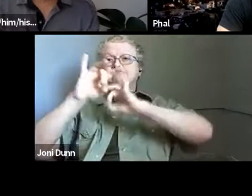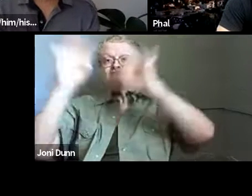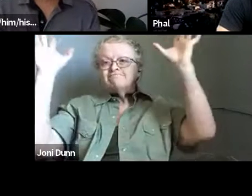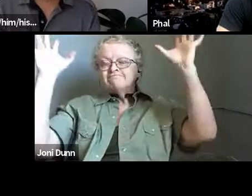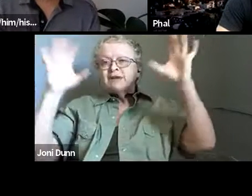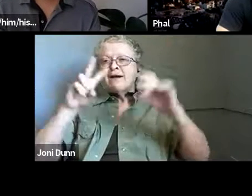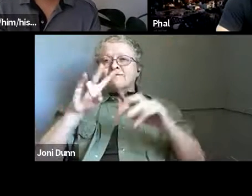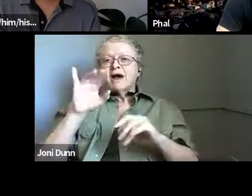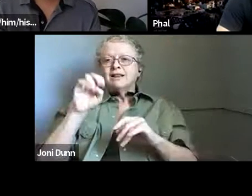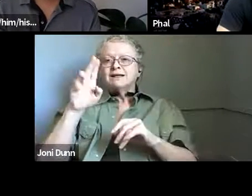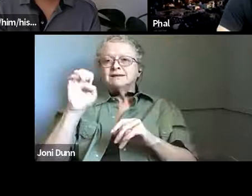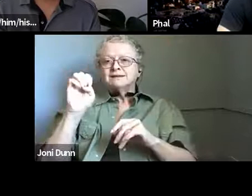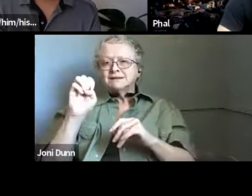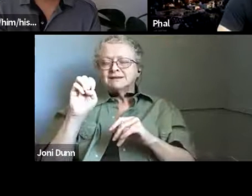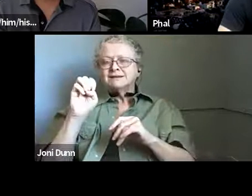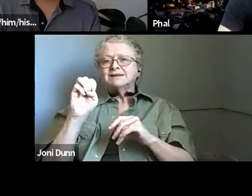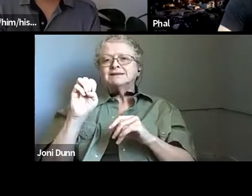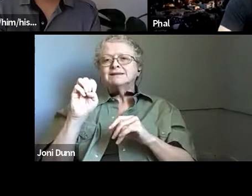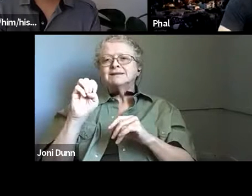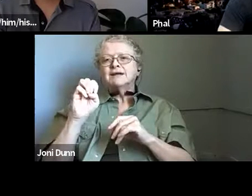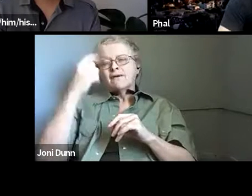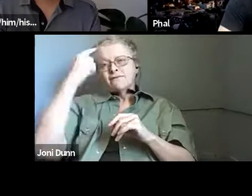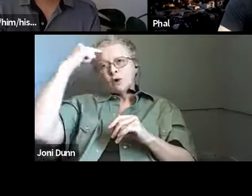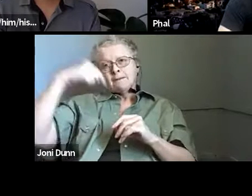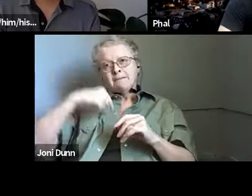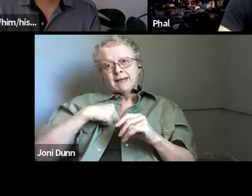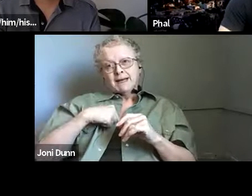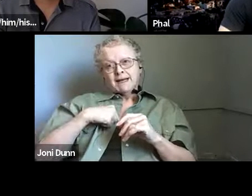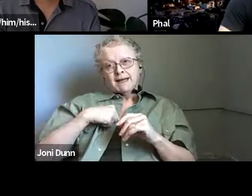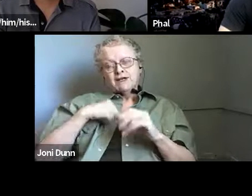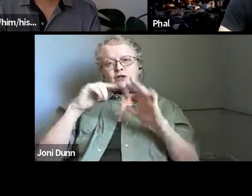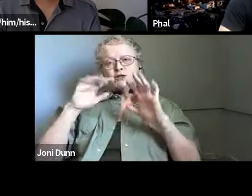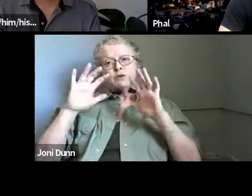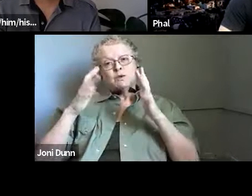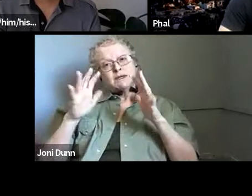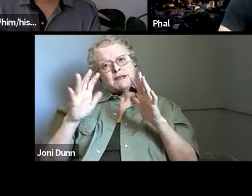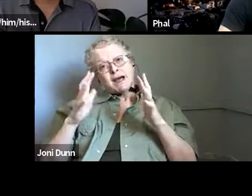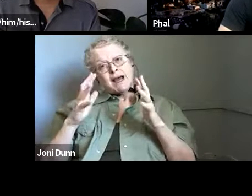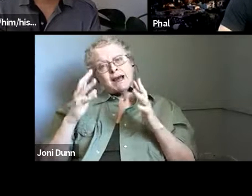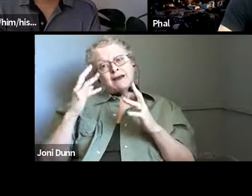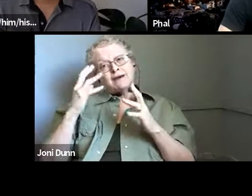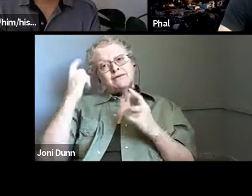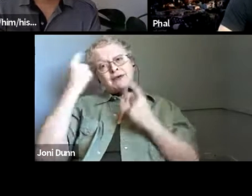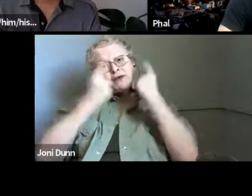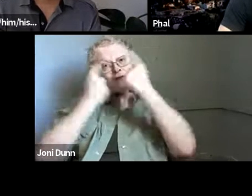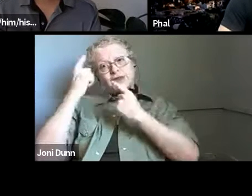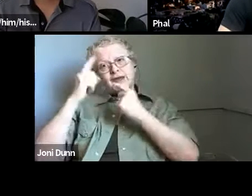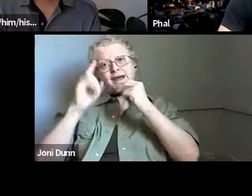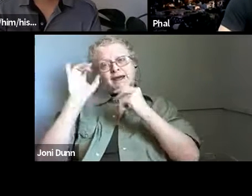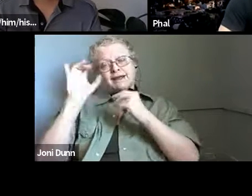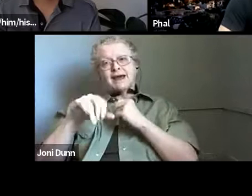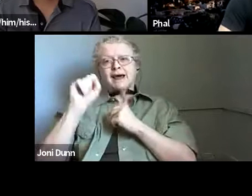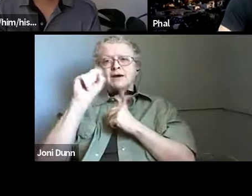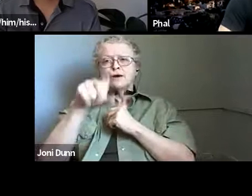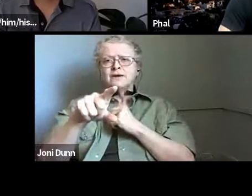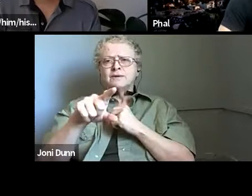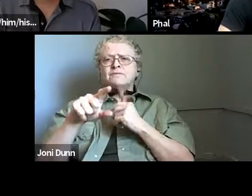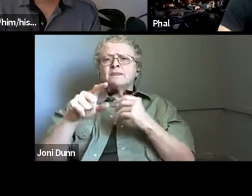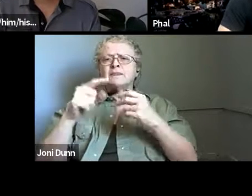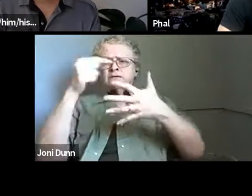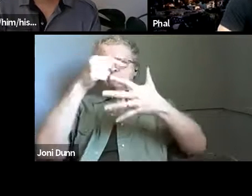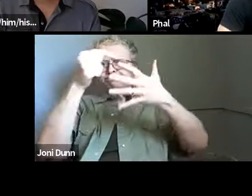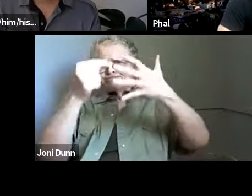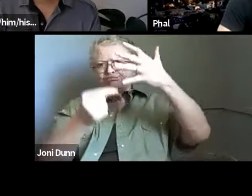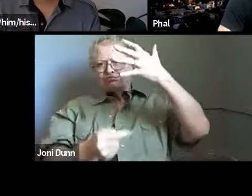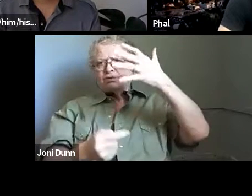think for me to kind of think through also this question, right, of like the delineations of what counts as violence